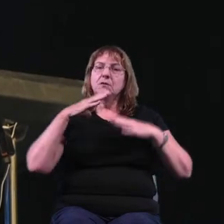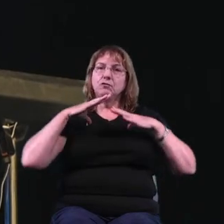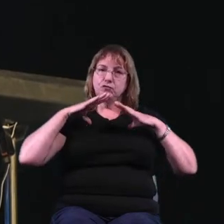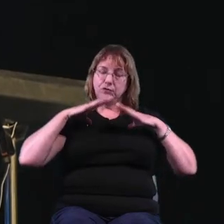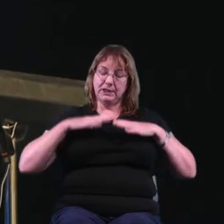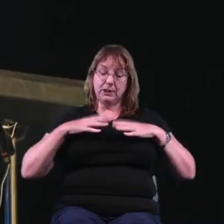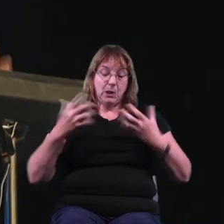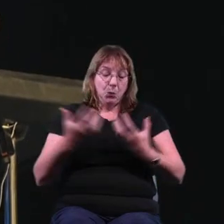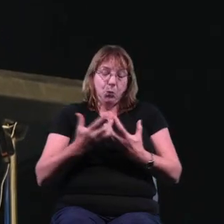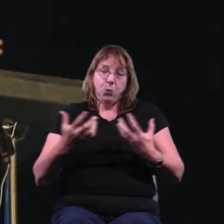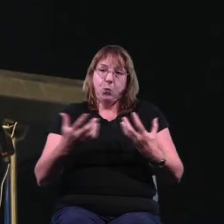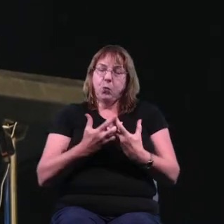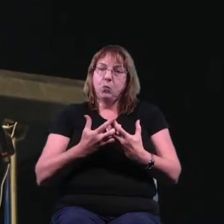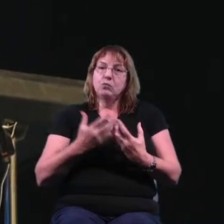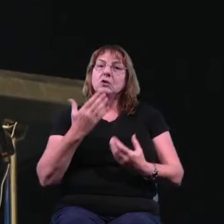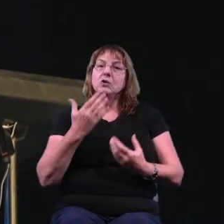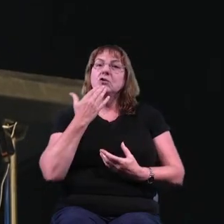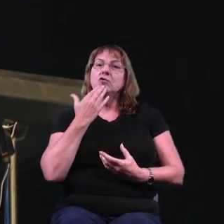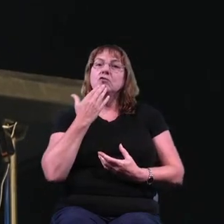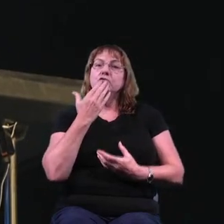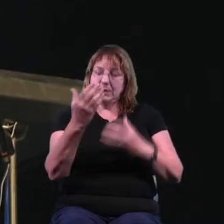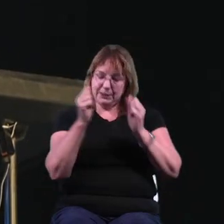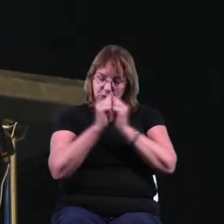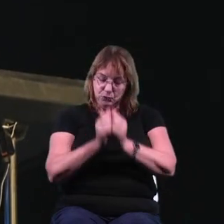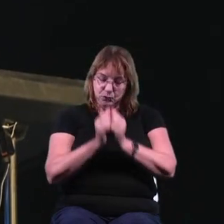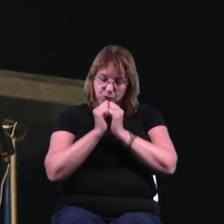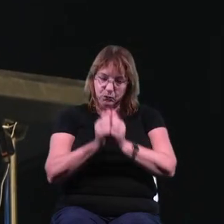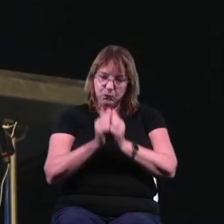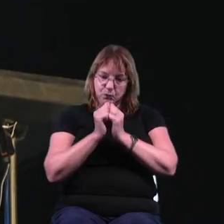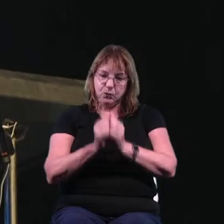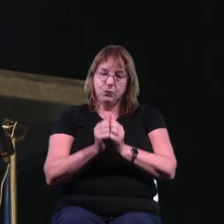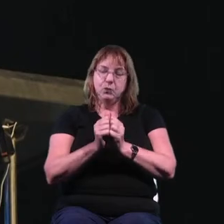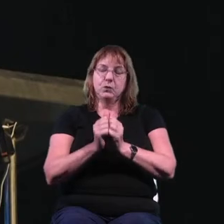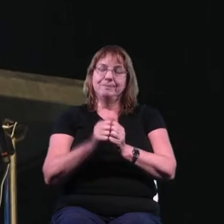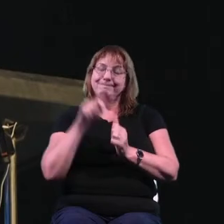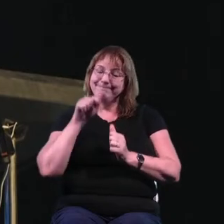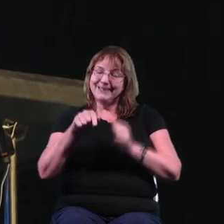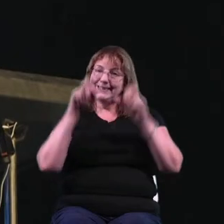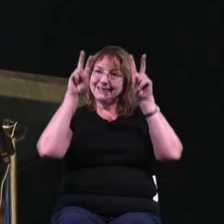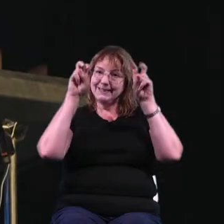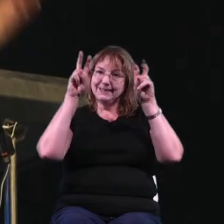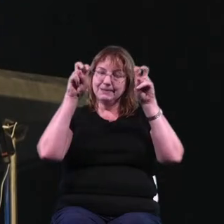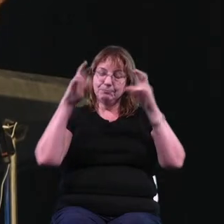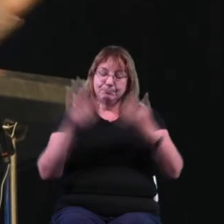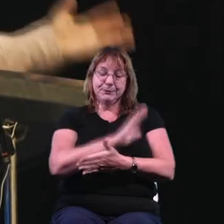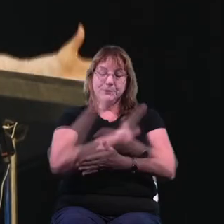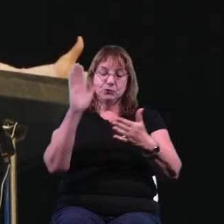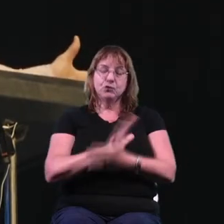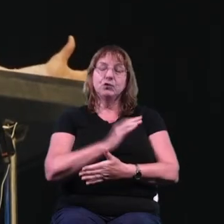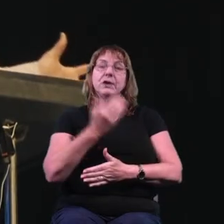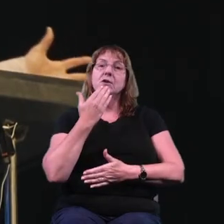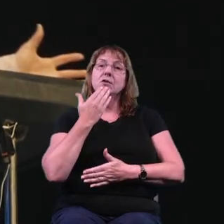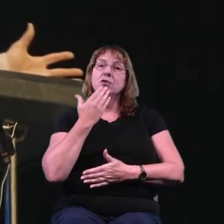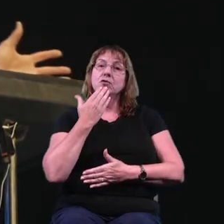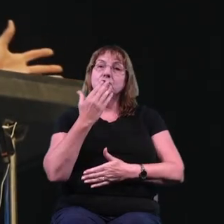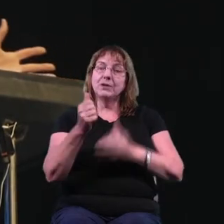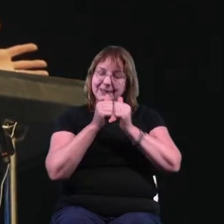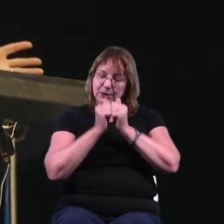through gratitude. Rest through gratitude. That's our theme, enjoying rest by giving